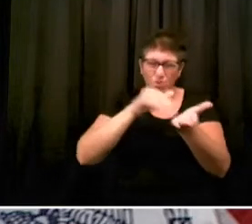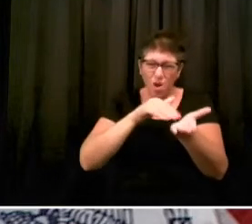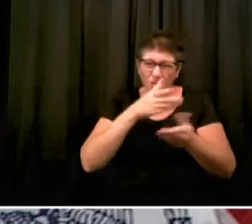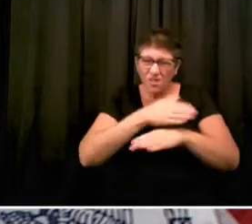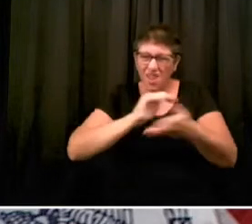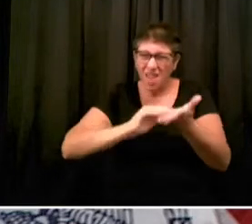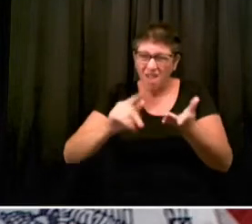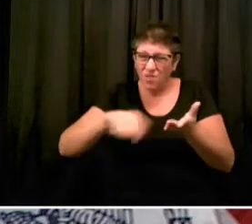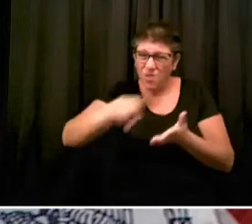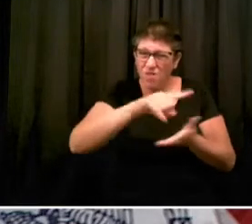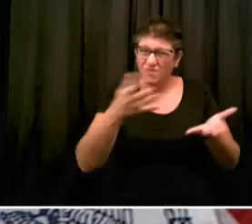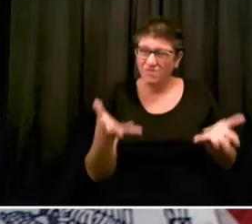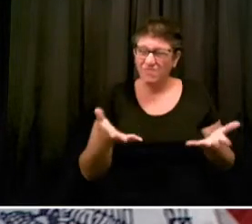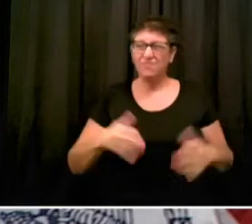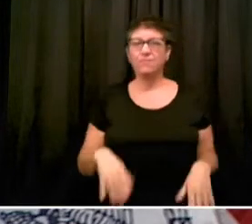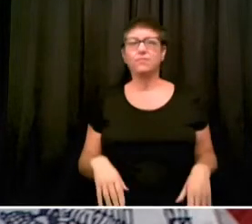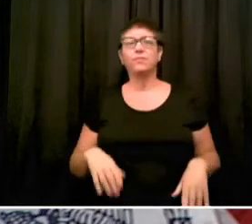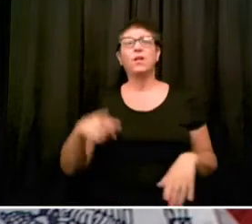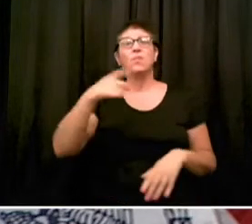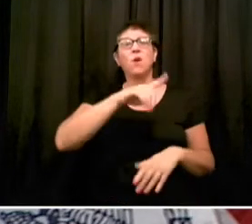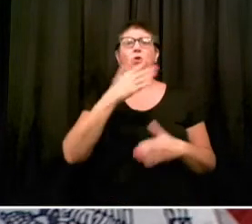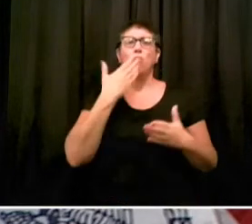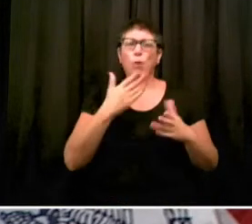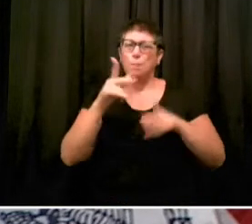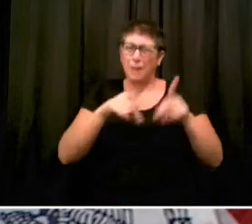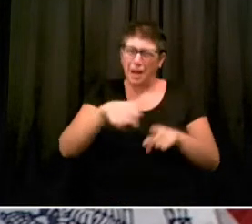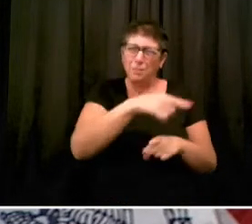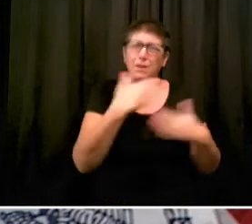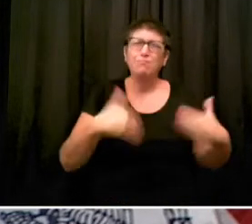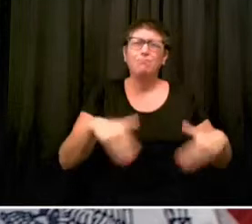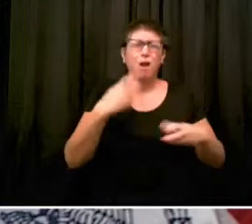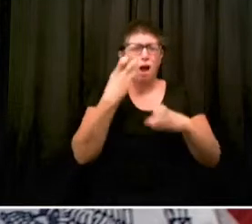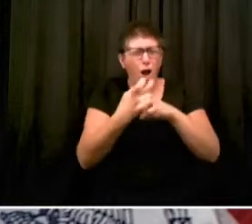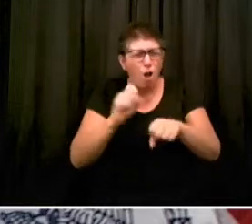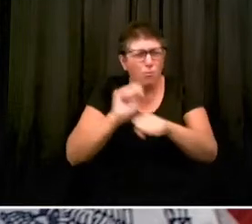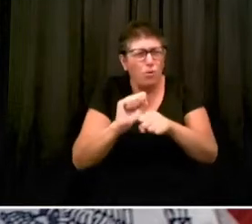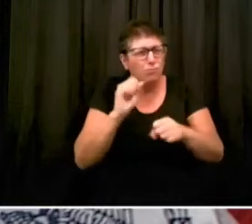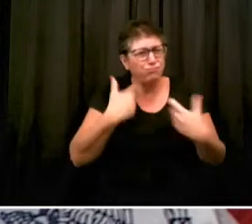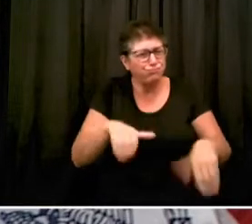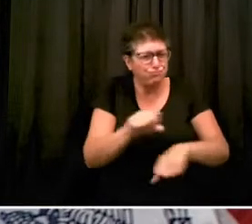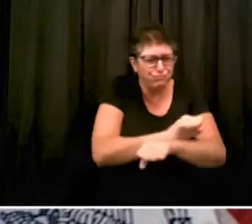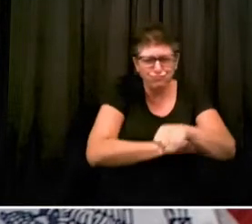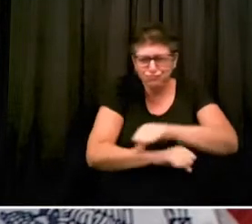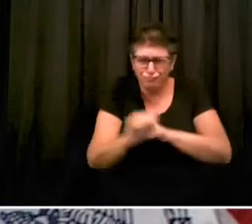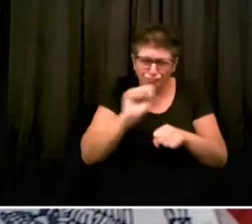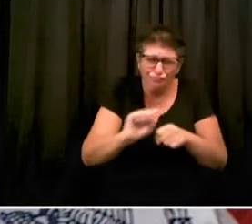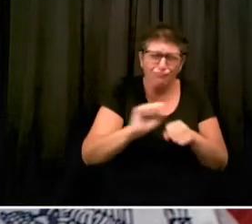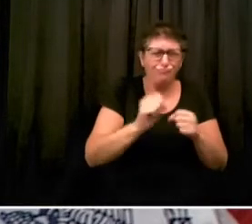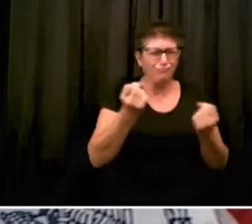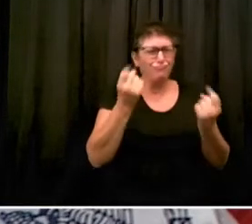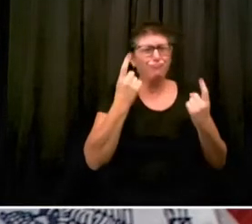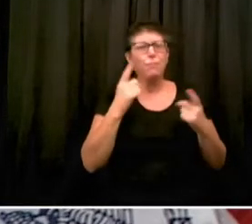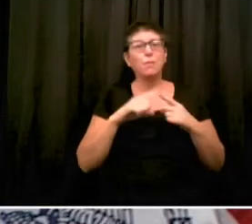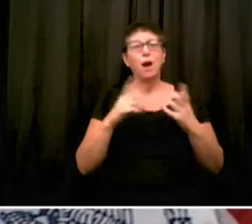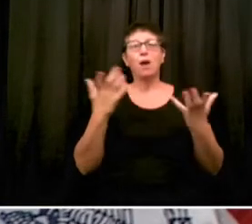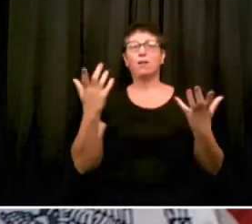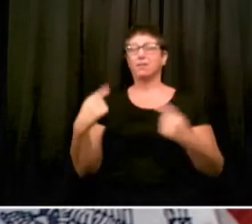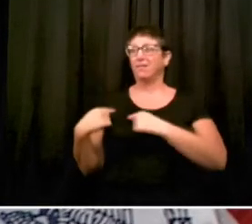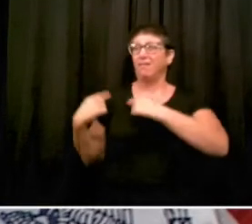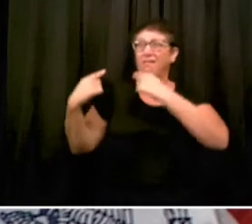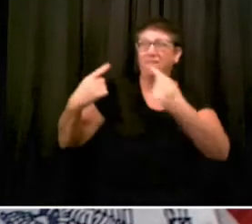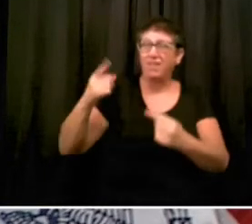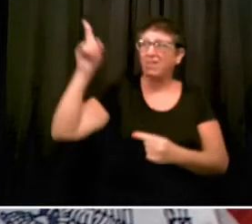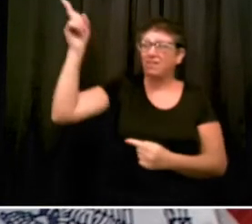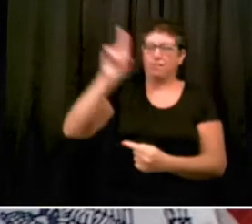ticking, and there has been no resolution from Washington. And we've looked to Albany as well, so far without result.